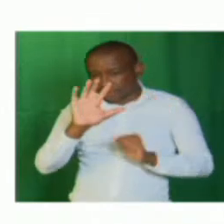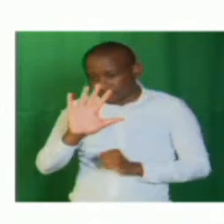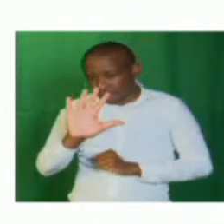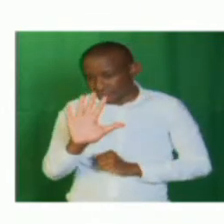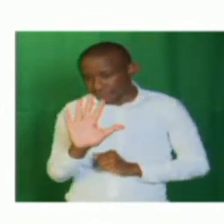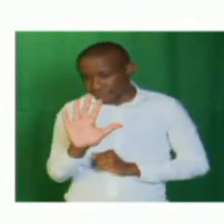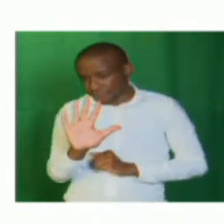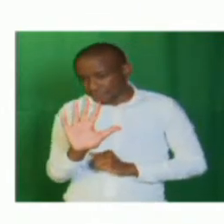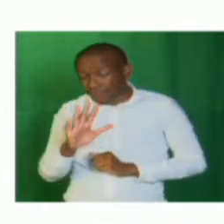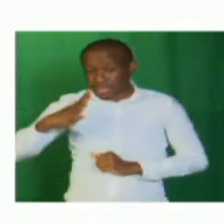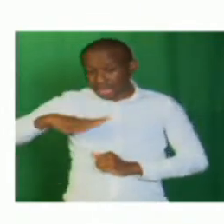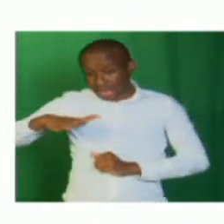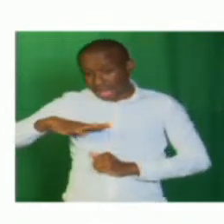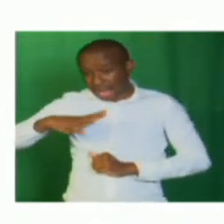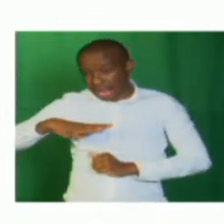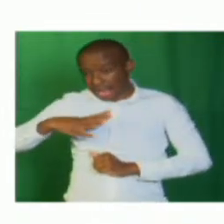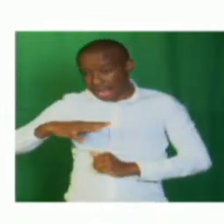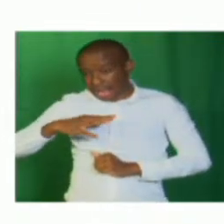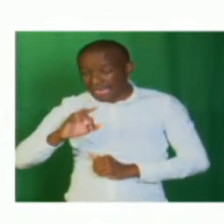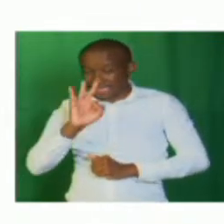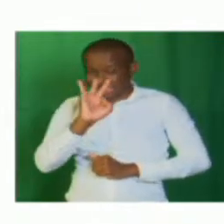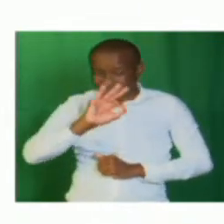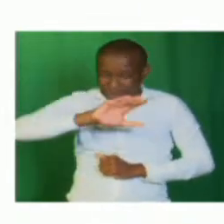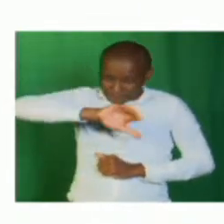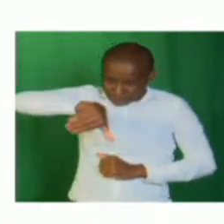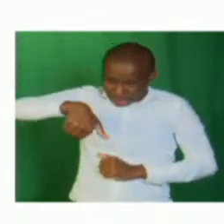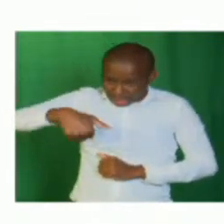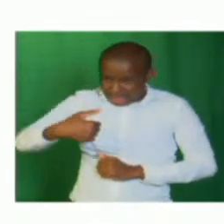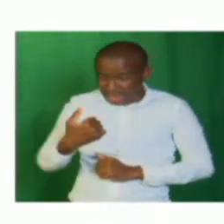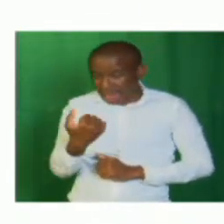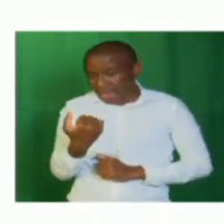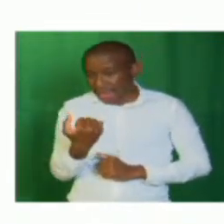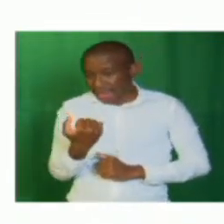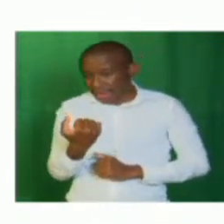1.175. And then the other one will be